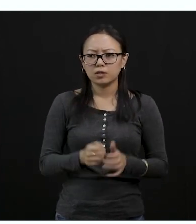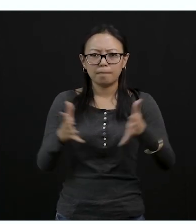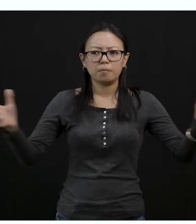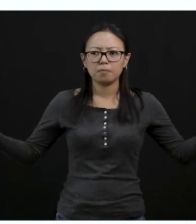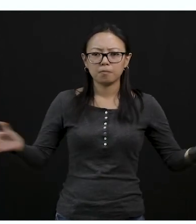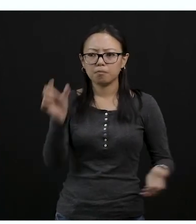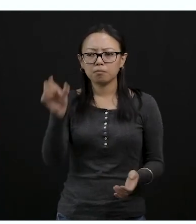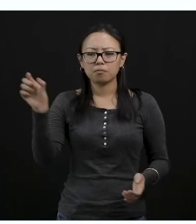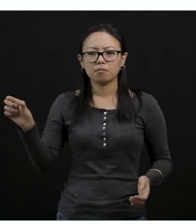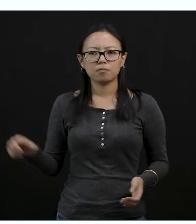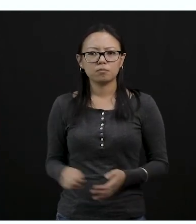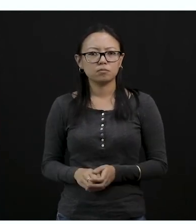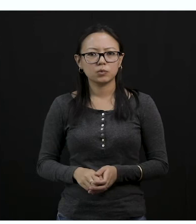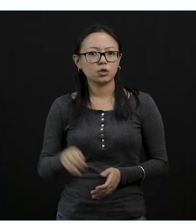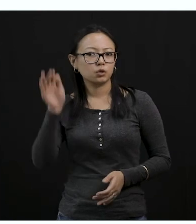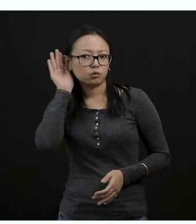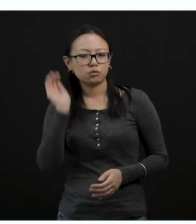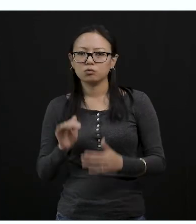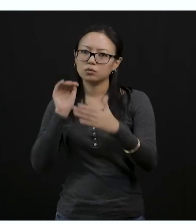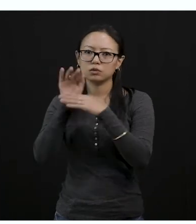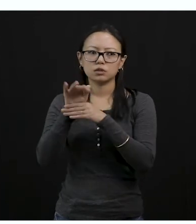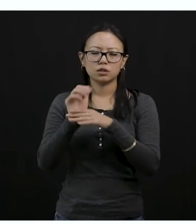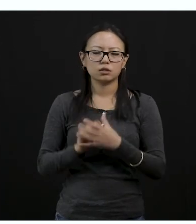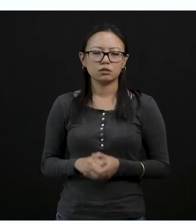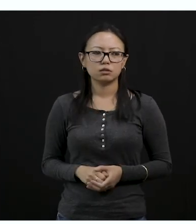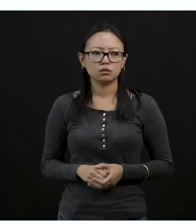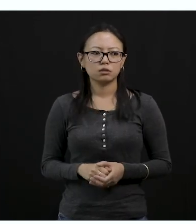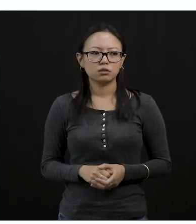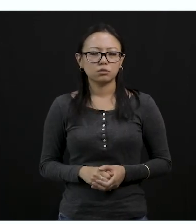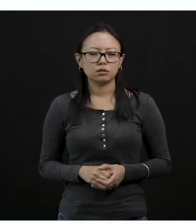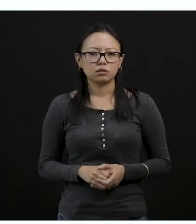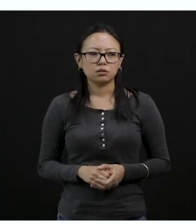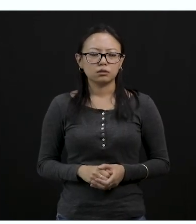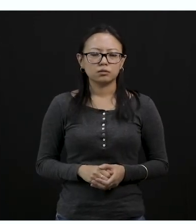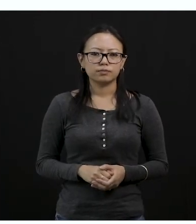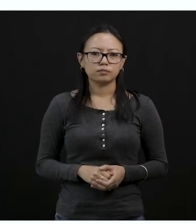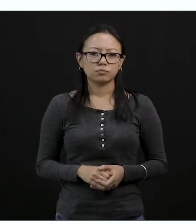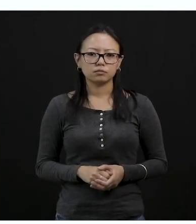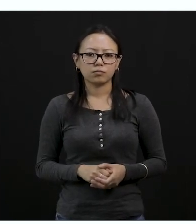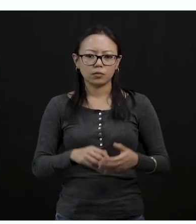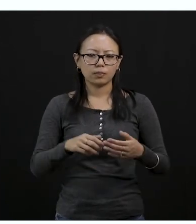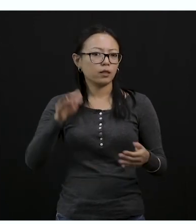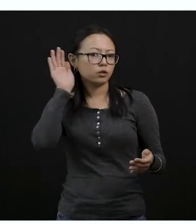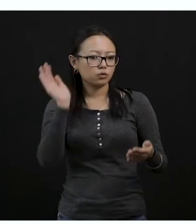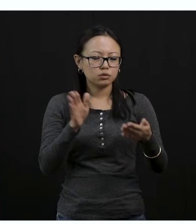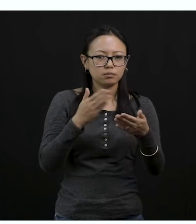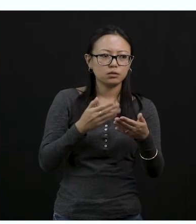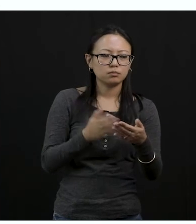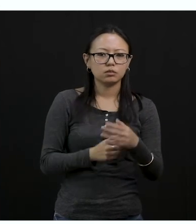people, and with the help of telephone or letters, we can also pass the information,